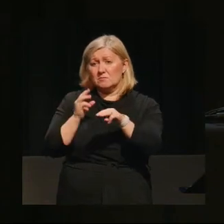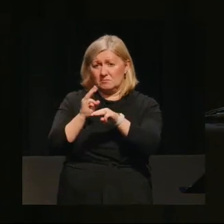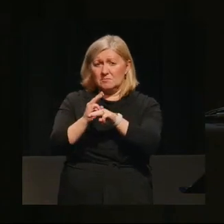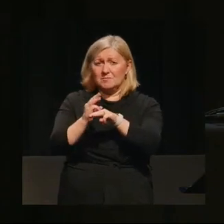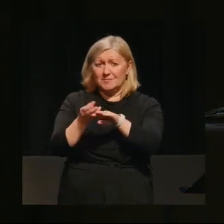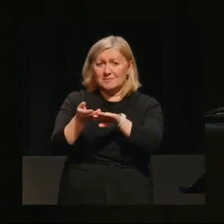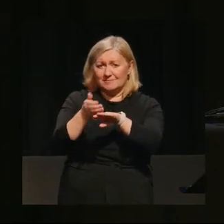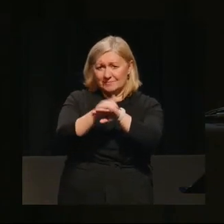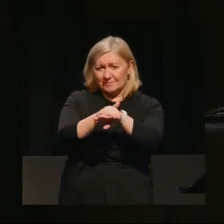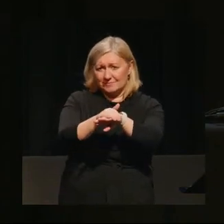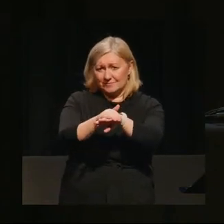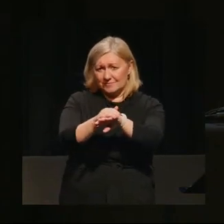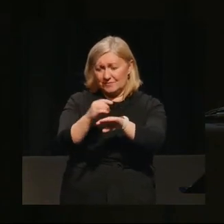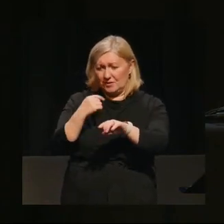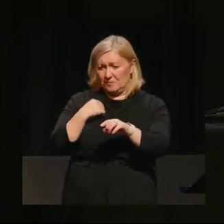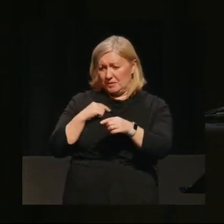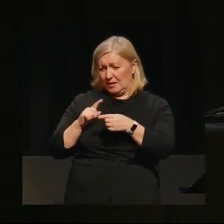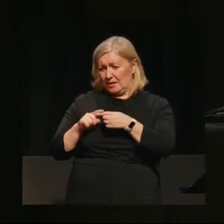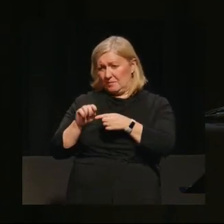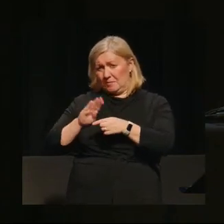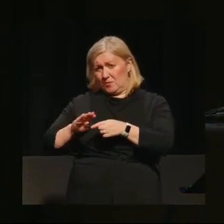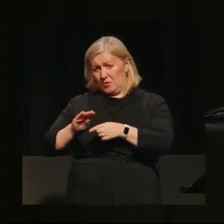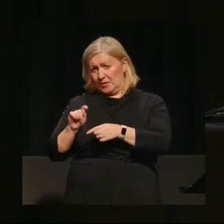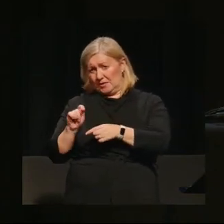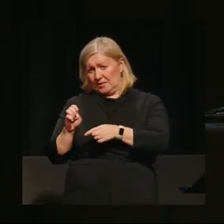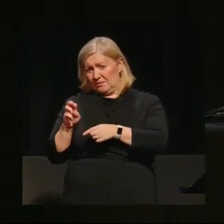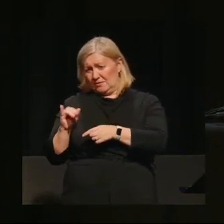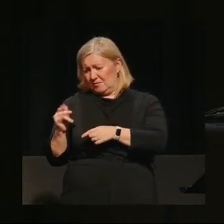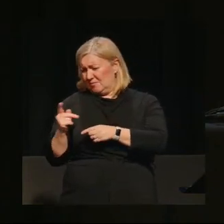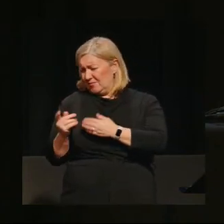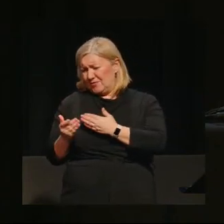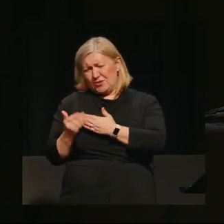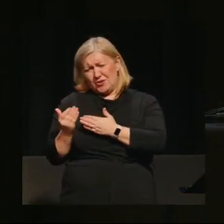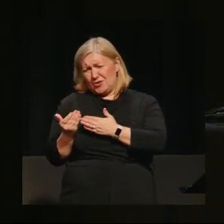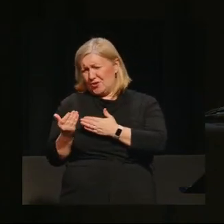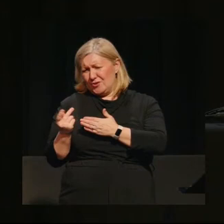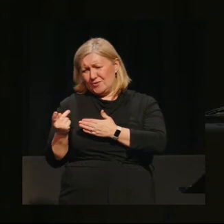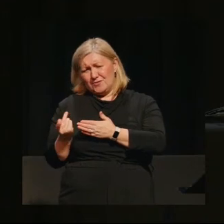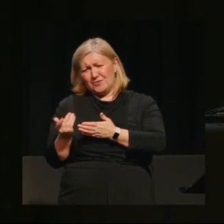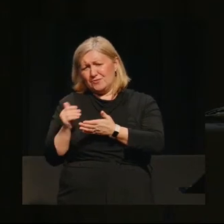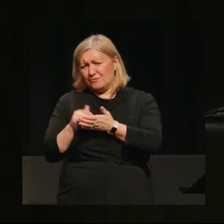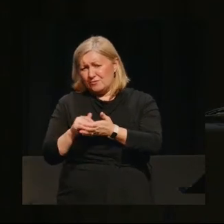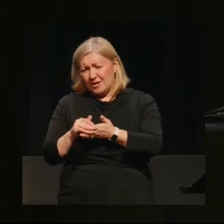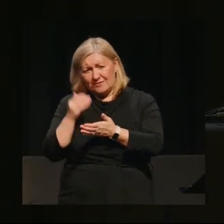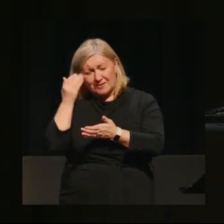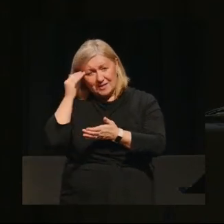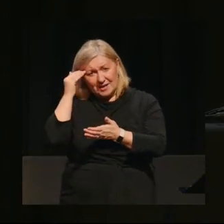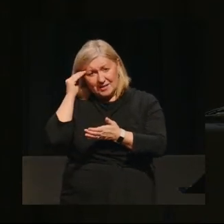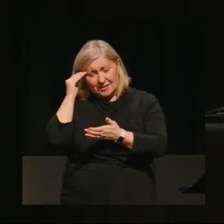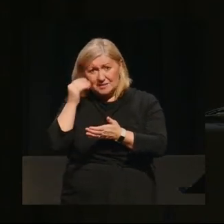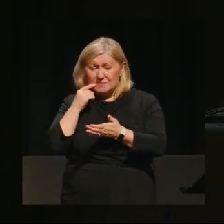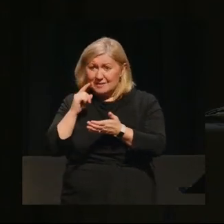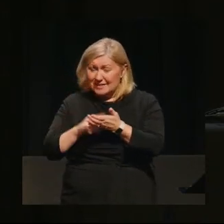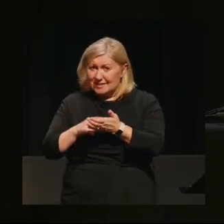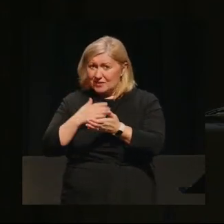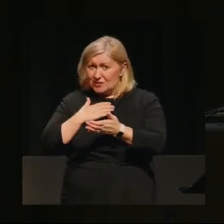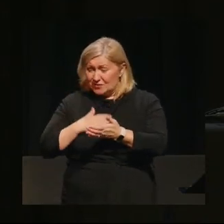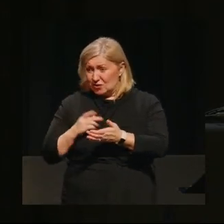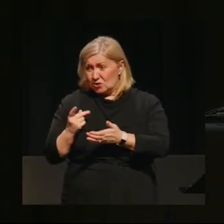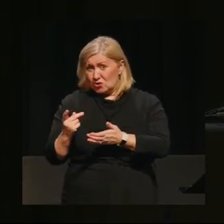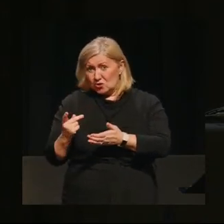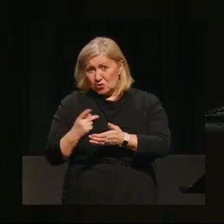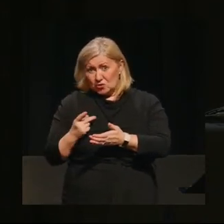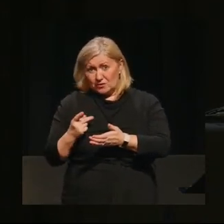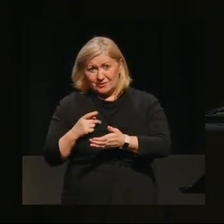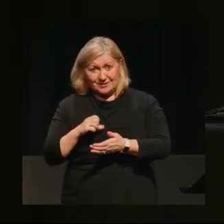Terry and I were very young children when we came to Ireland. We grew up believing we were the only two members of our family to